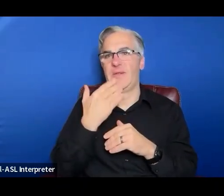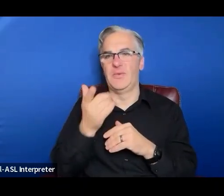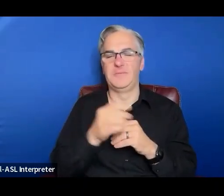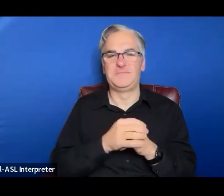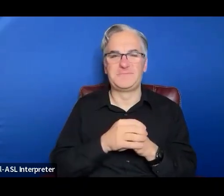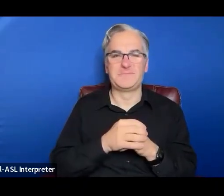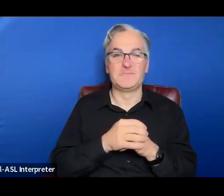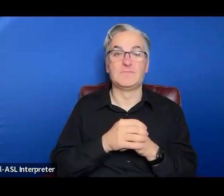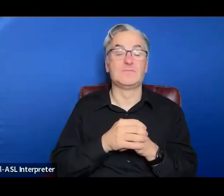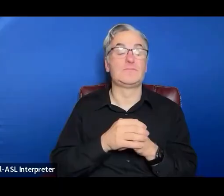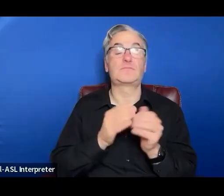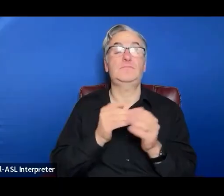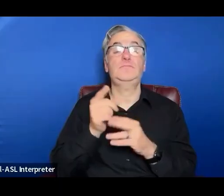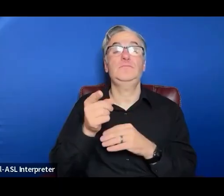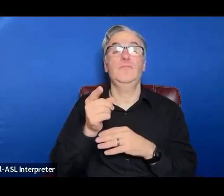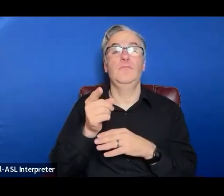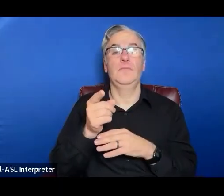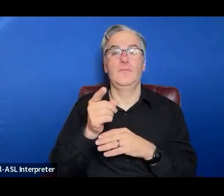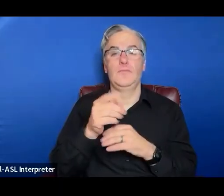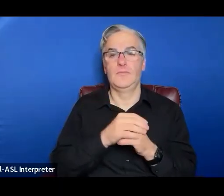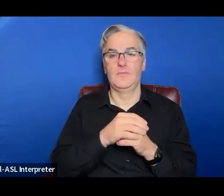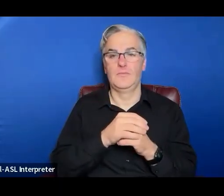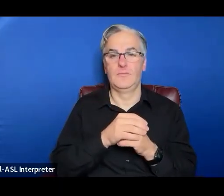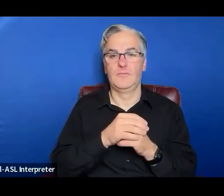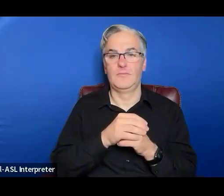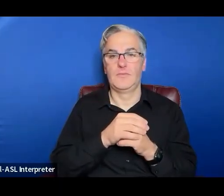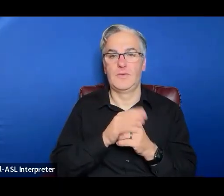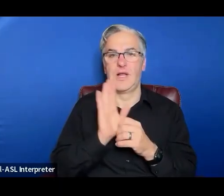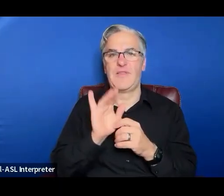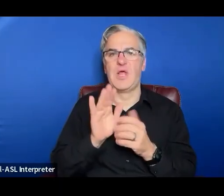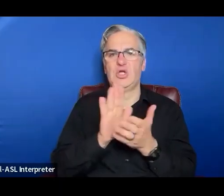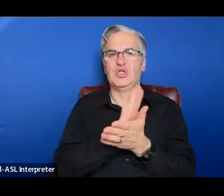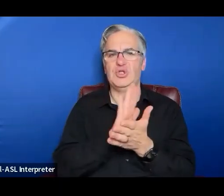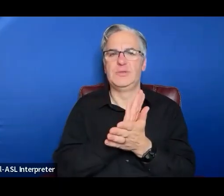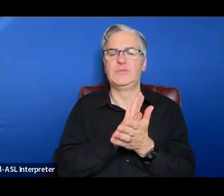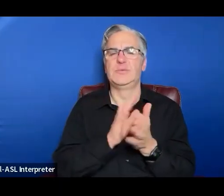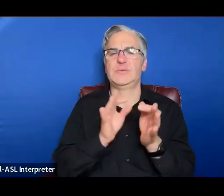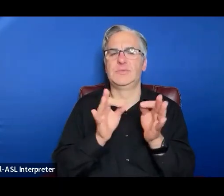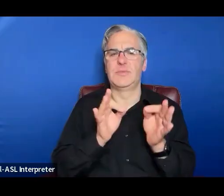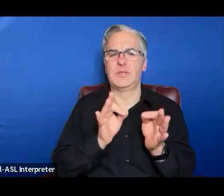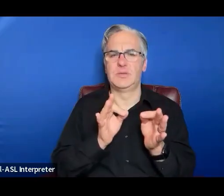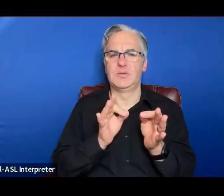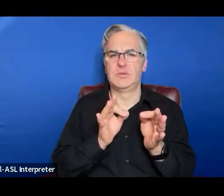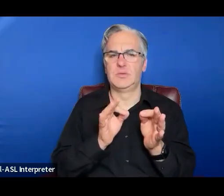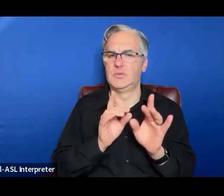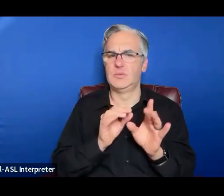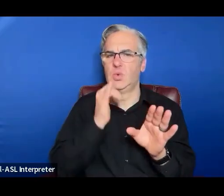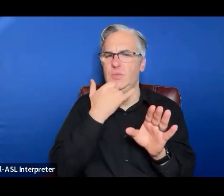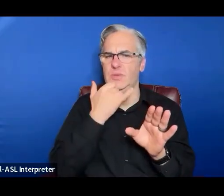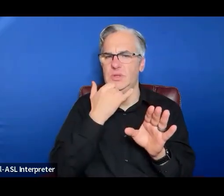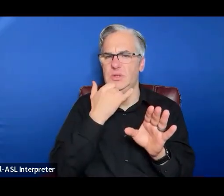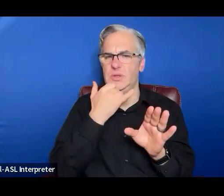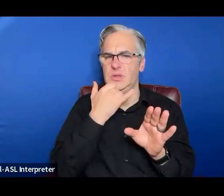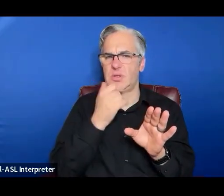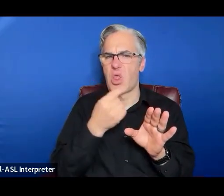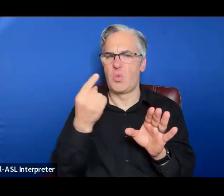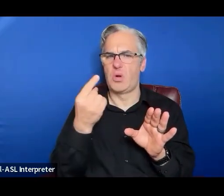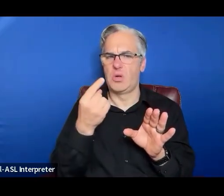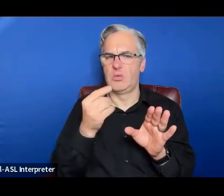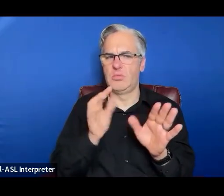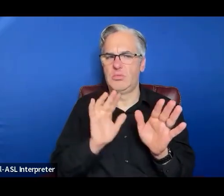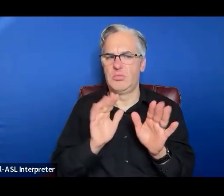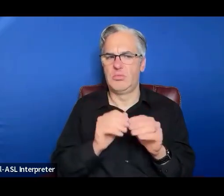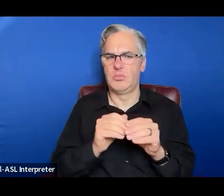Linnell. So this is the statute that says how things, whoops, go back to the other one. It